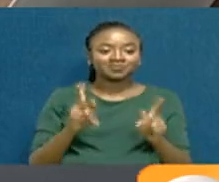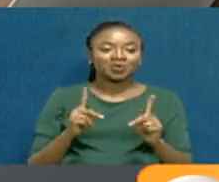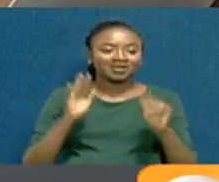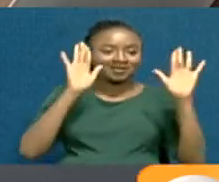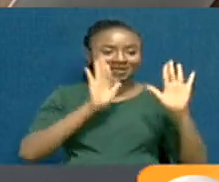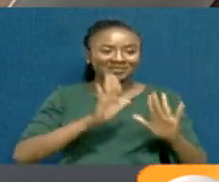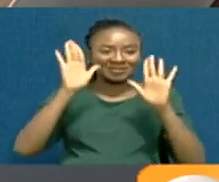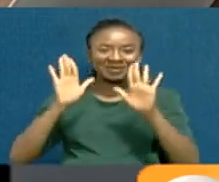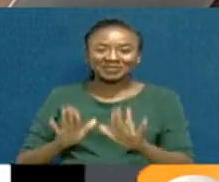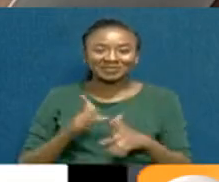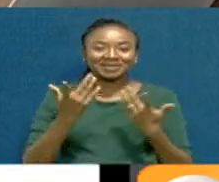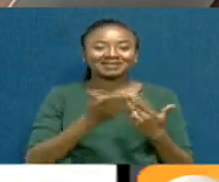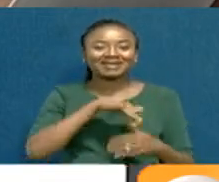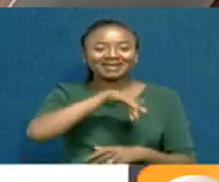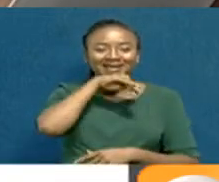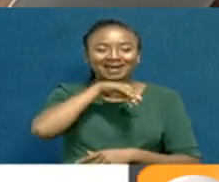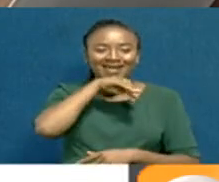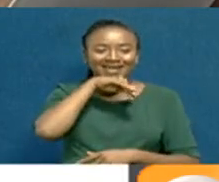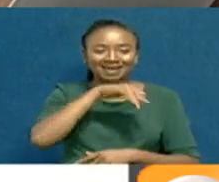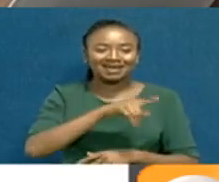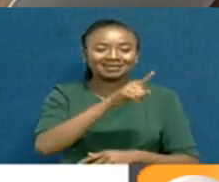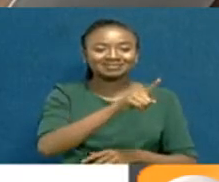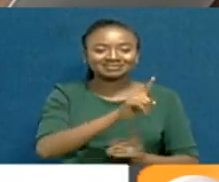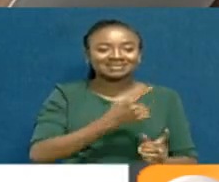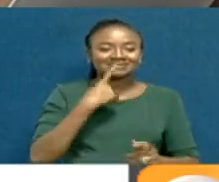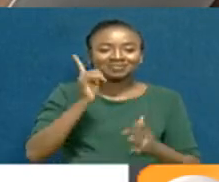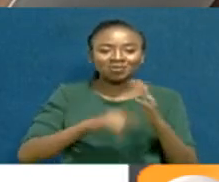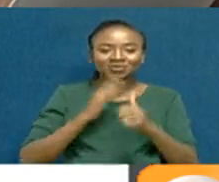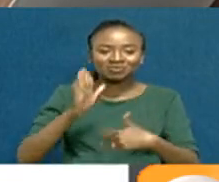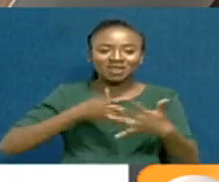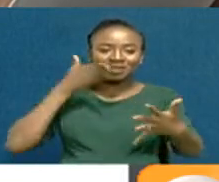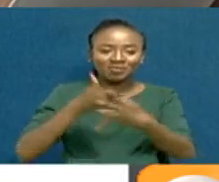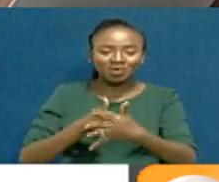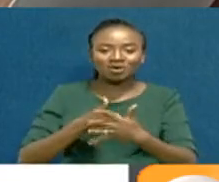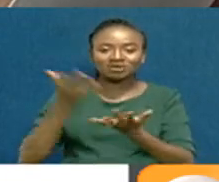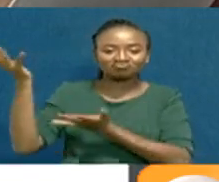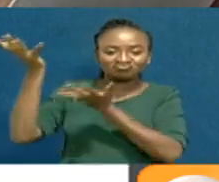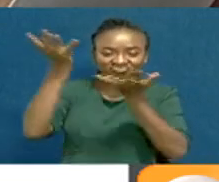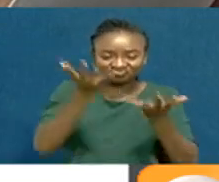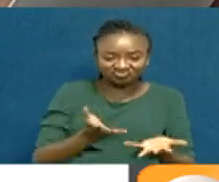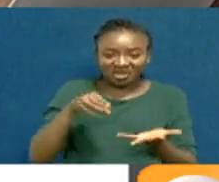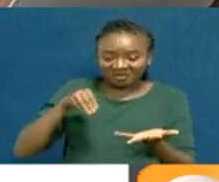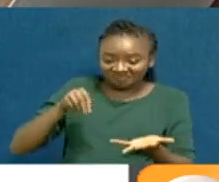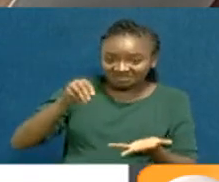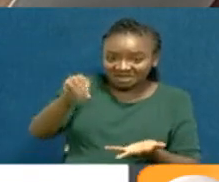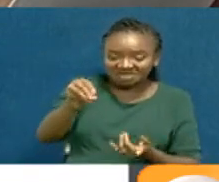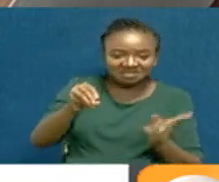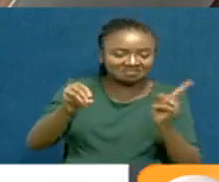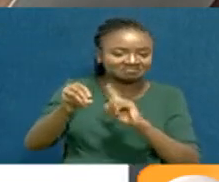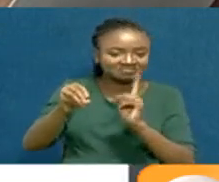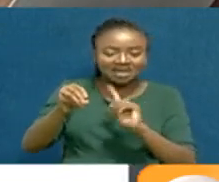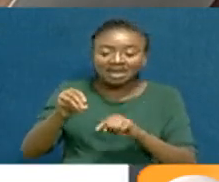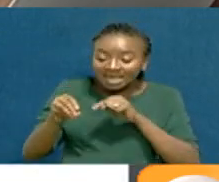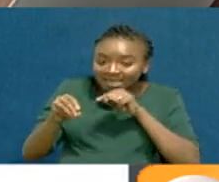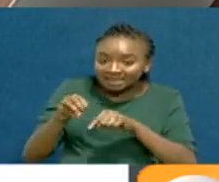Azimio presidential flag bearer Raila Odinga now says he will ban importation of fertilizers and instead set up a mega fertilizer production